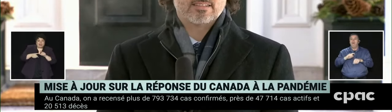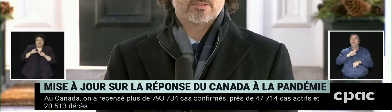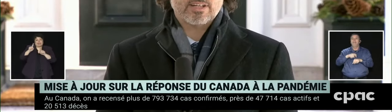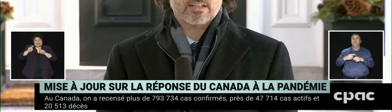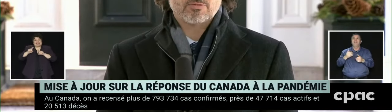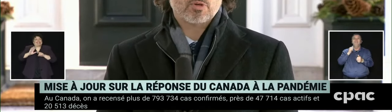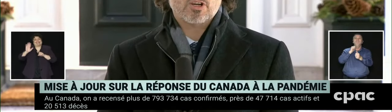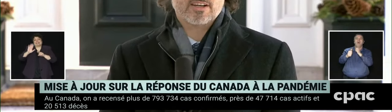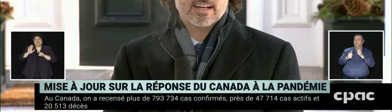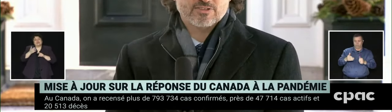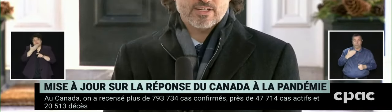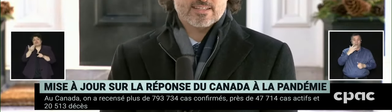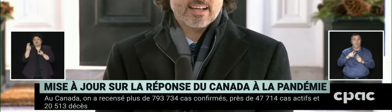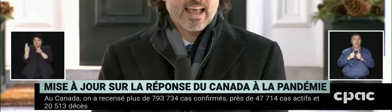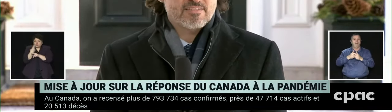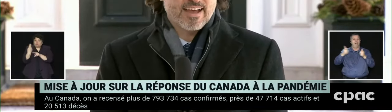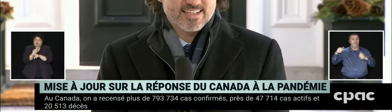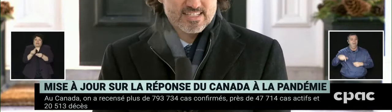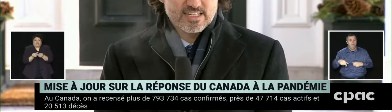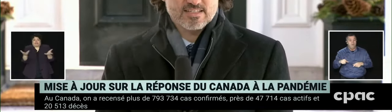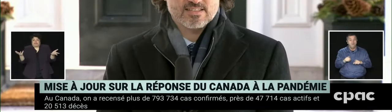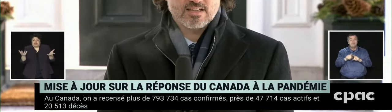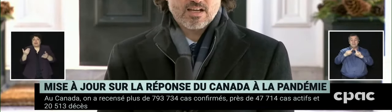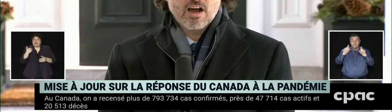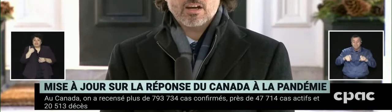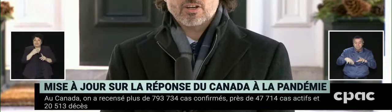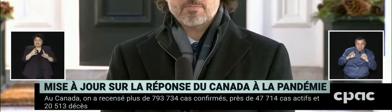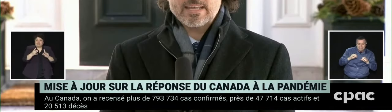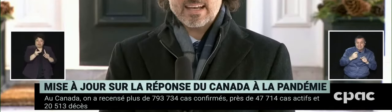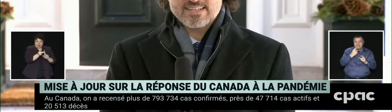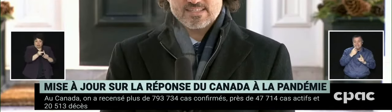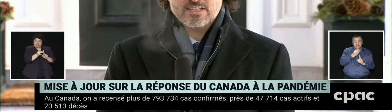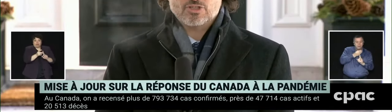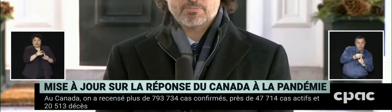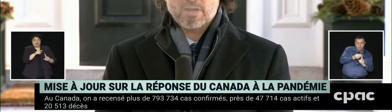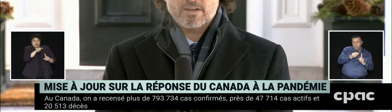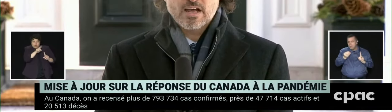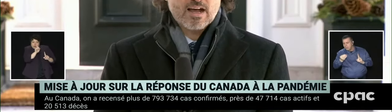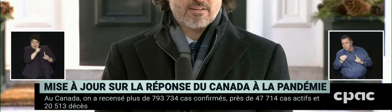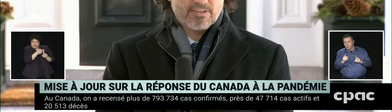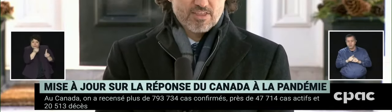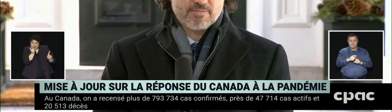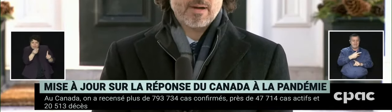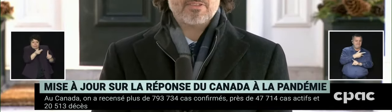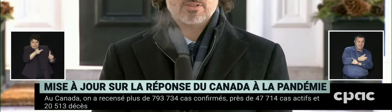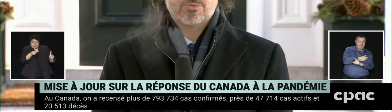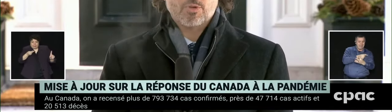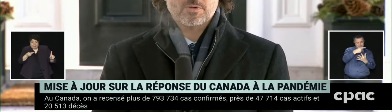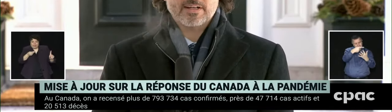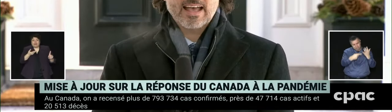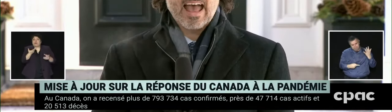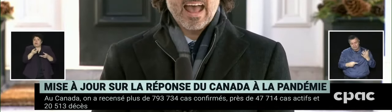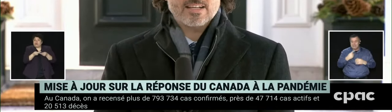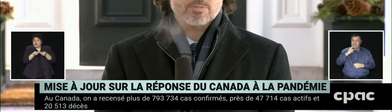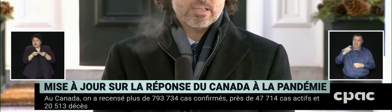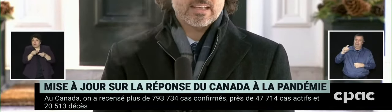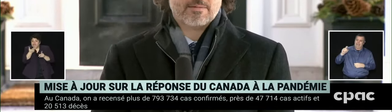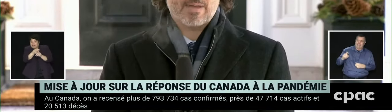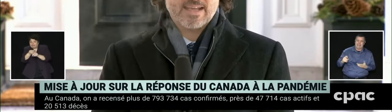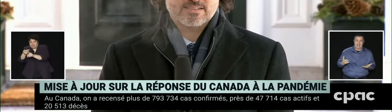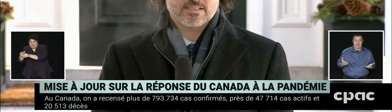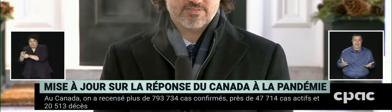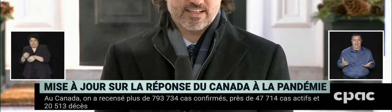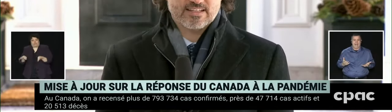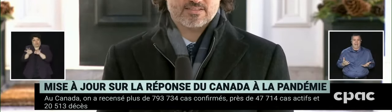contact tracing and vaccines, are going to be an essential part of the months forward as we